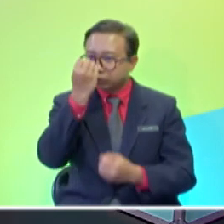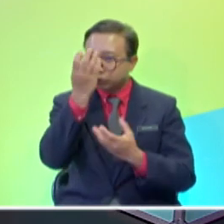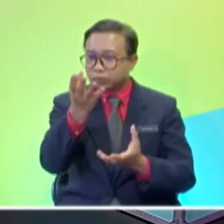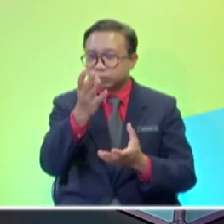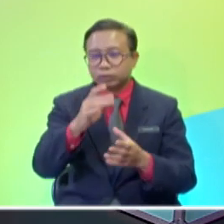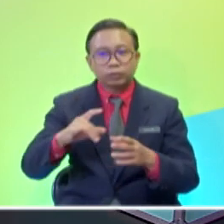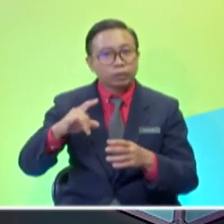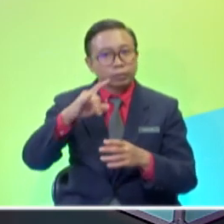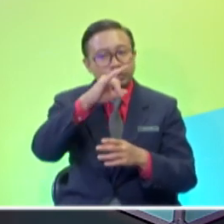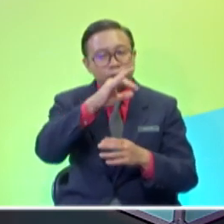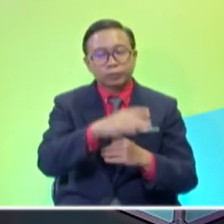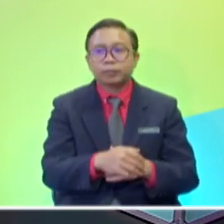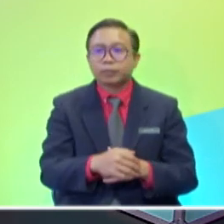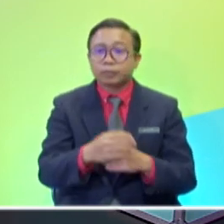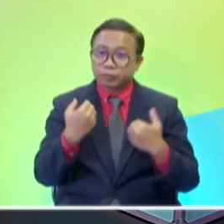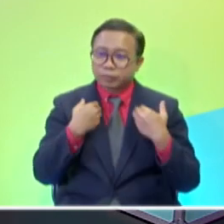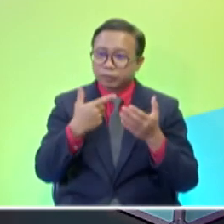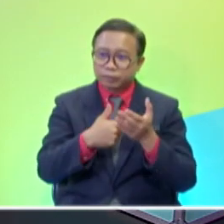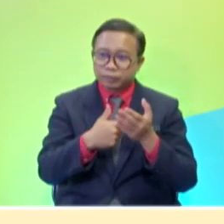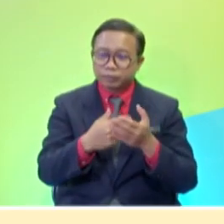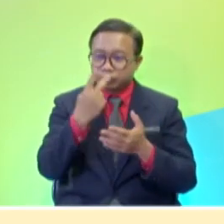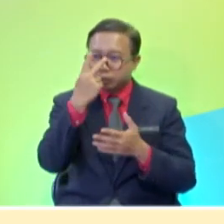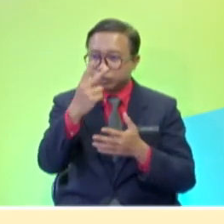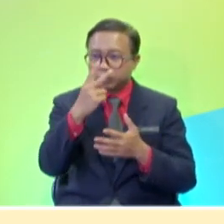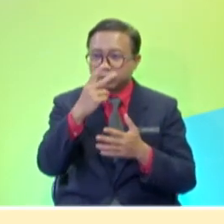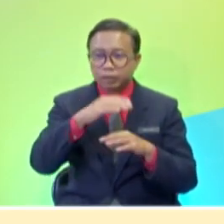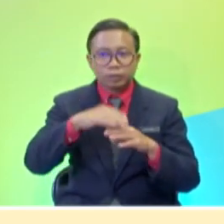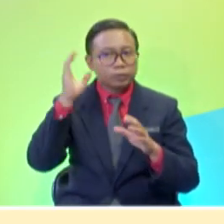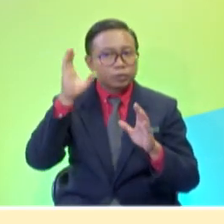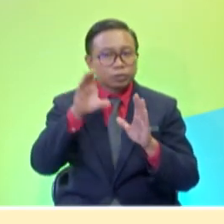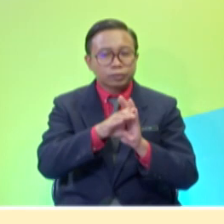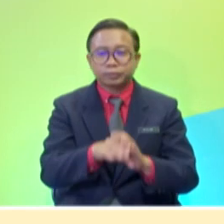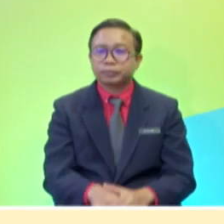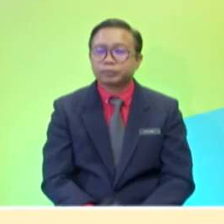away. Any other words from you, Sin Lin, when you look at this? How do you feel?